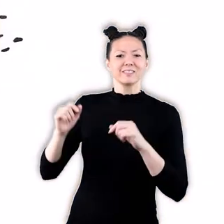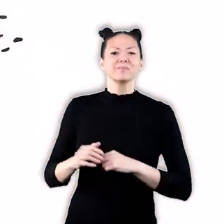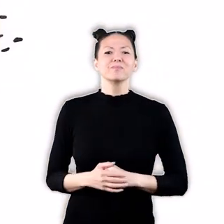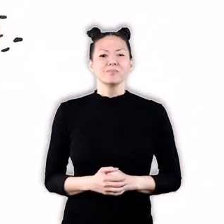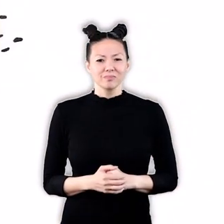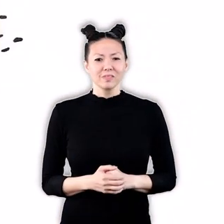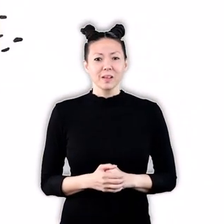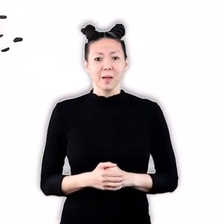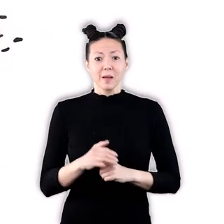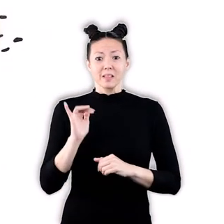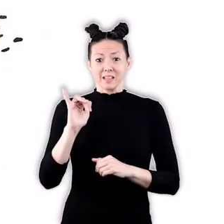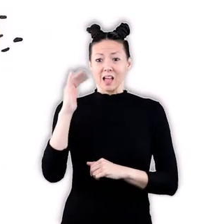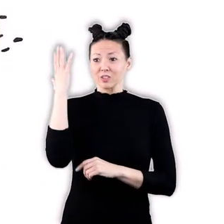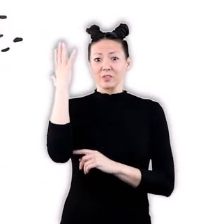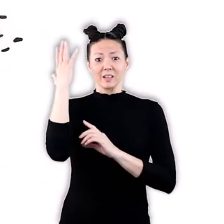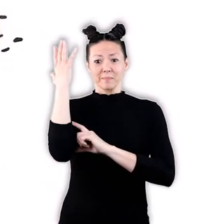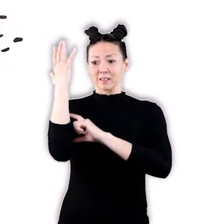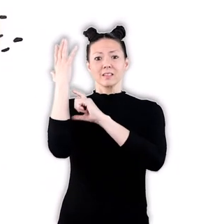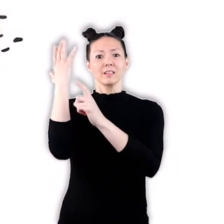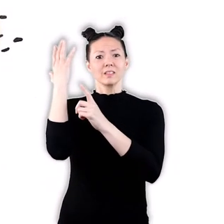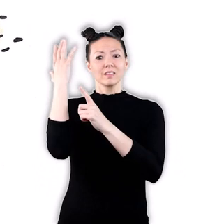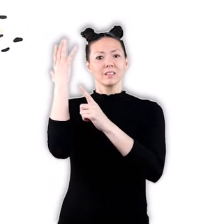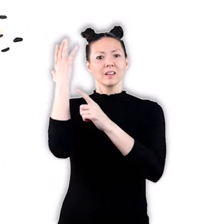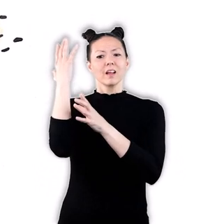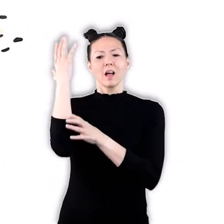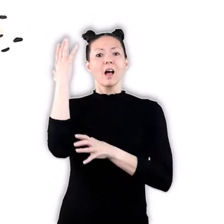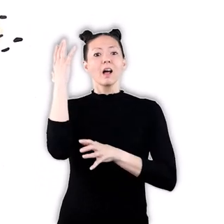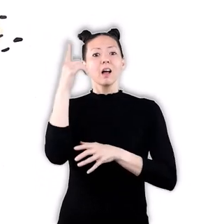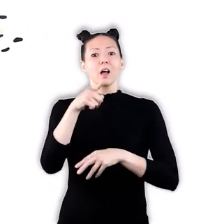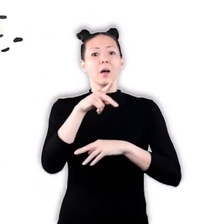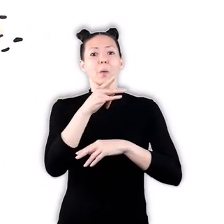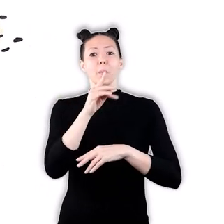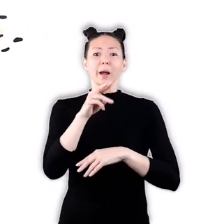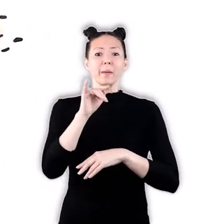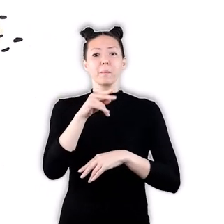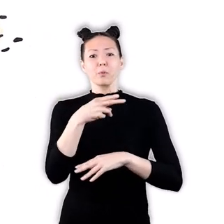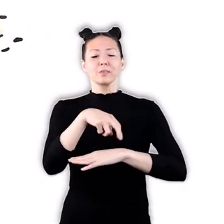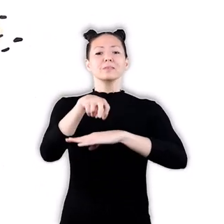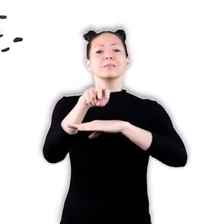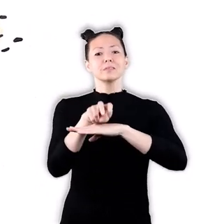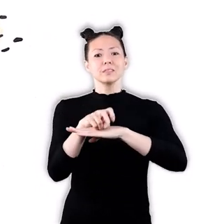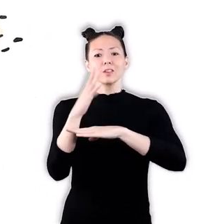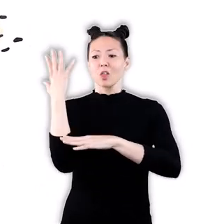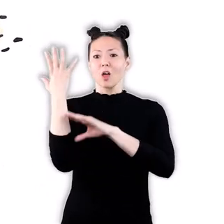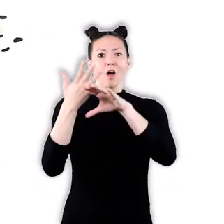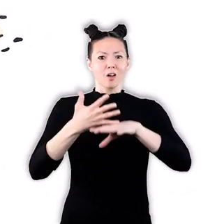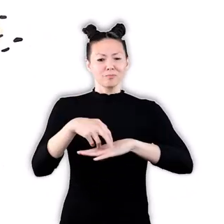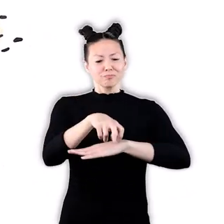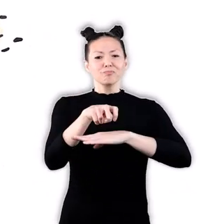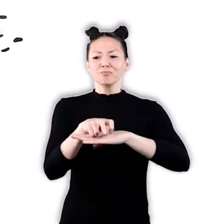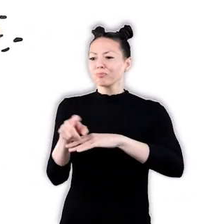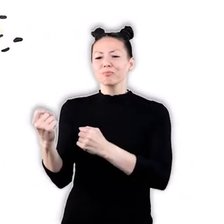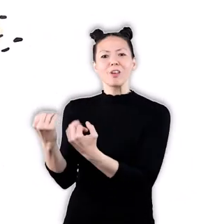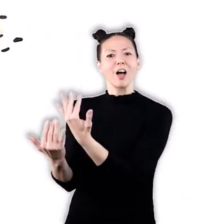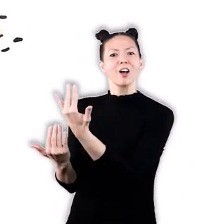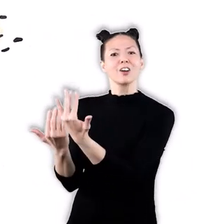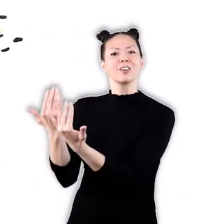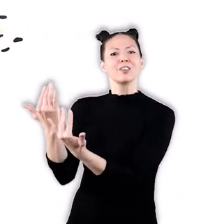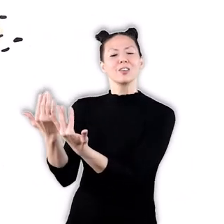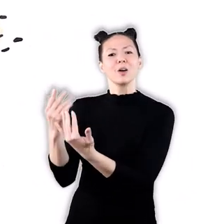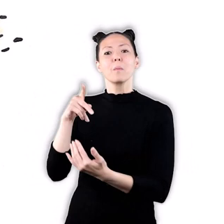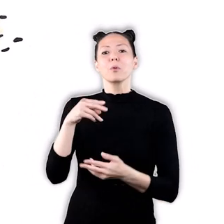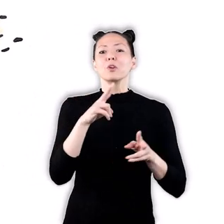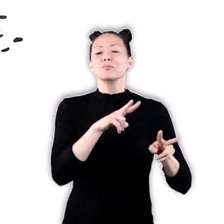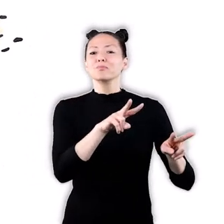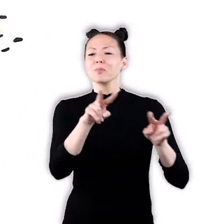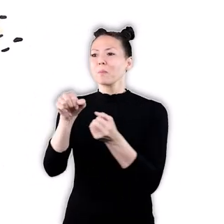Beneath an overhanging tree trunk, Winnie the Pooh sits on a log outside a door carved into the tree. Pooh gazes up at